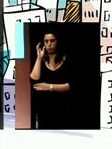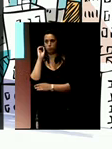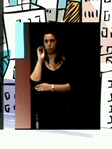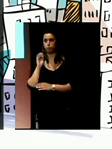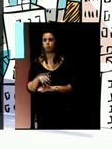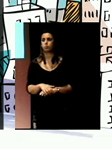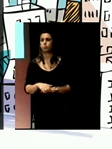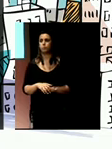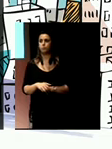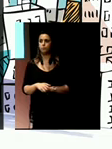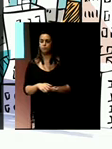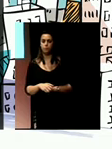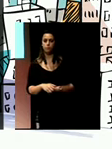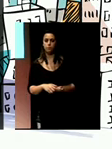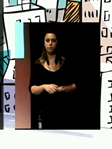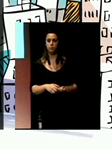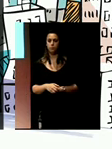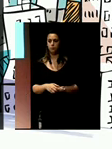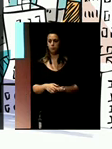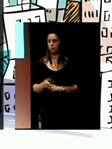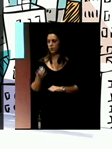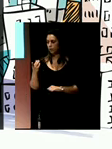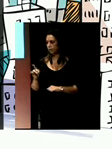your presentation.